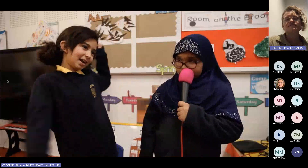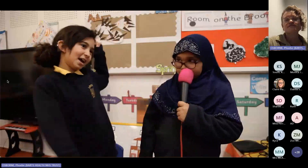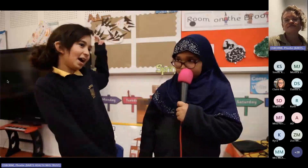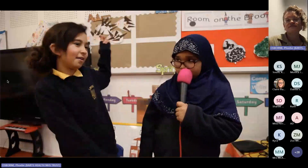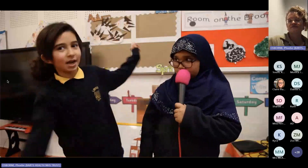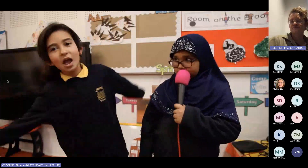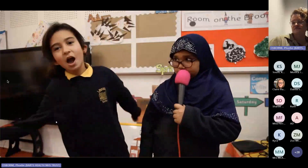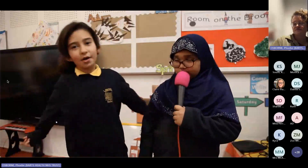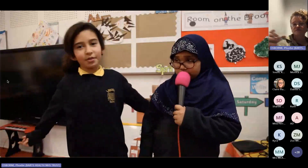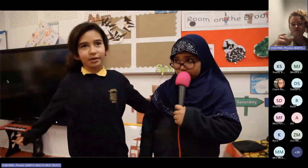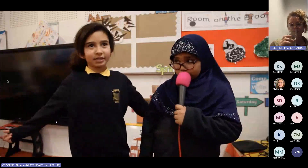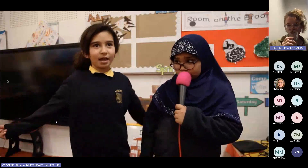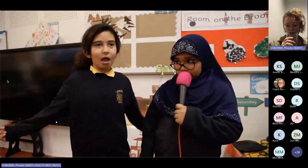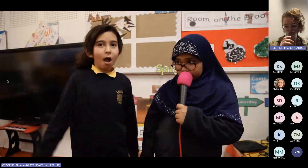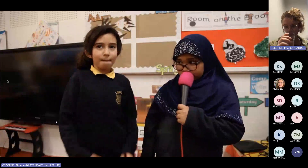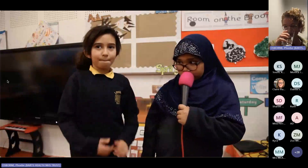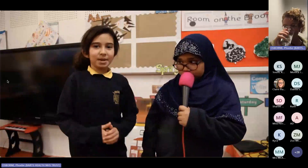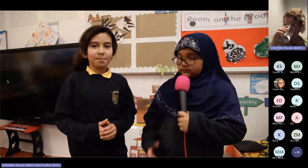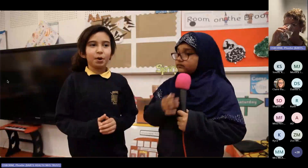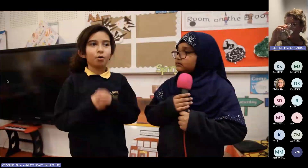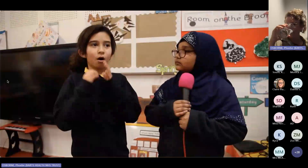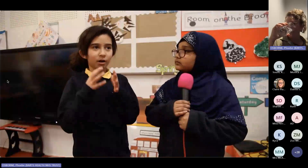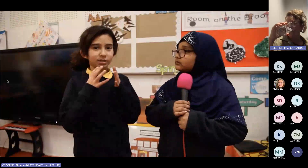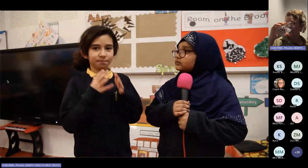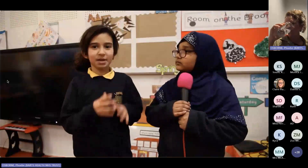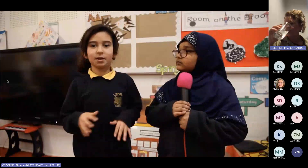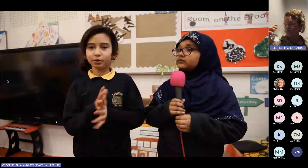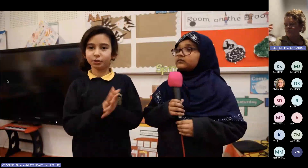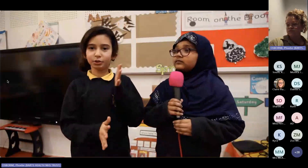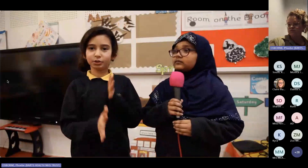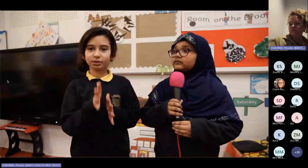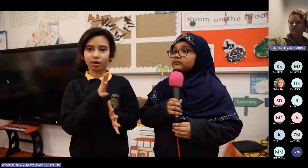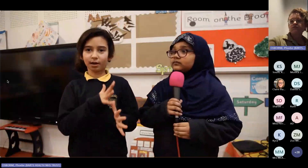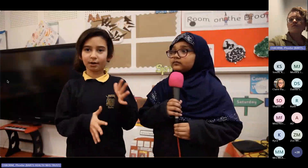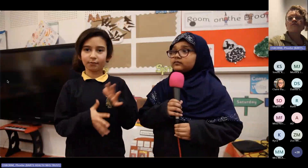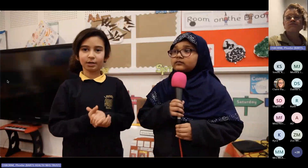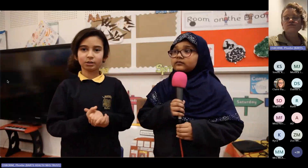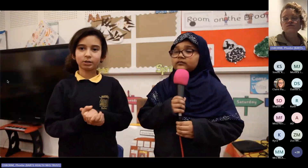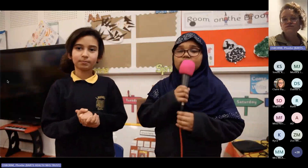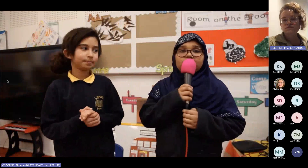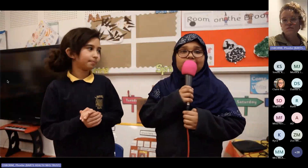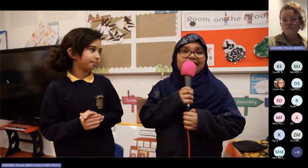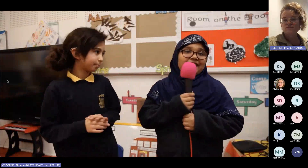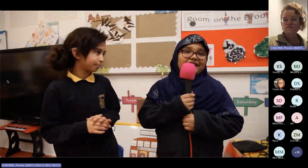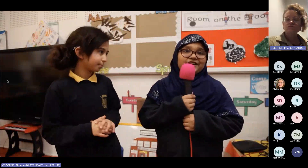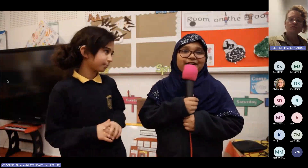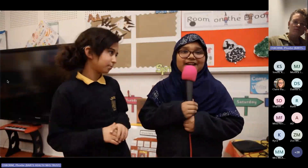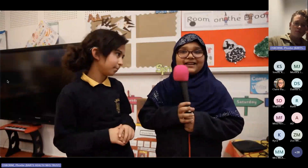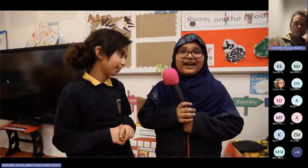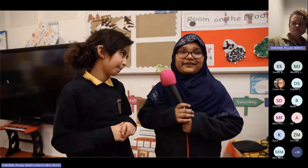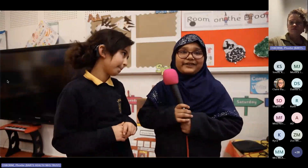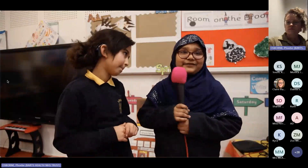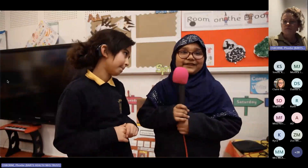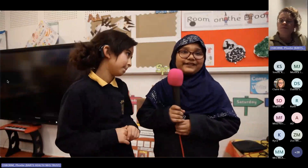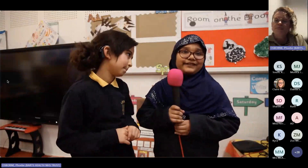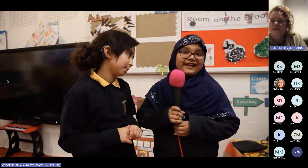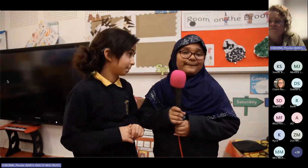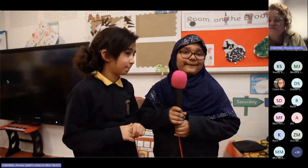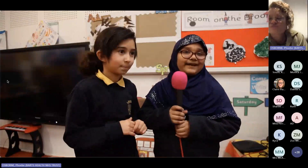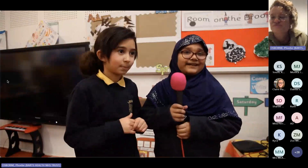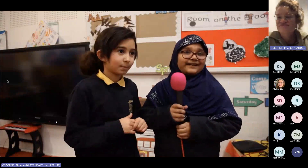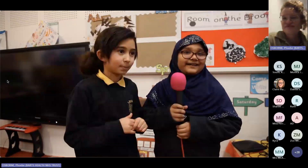language in case I have like other sign people who can't speak but use sign language. If they know sign